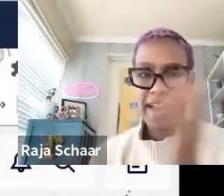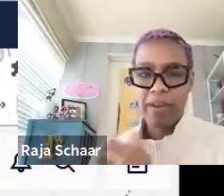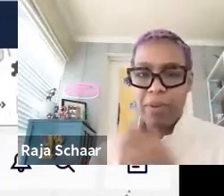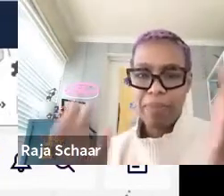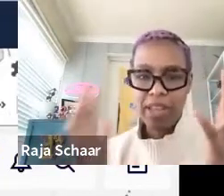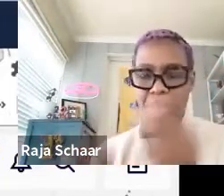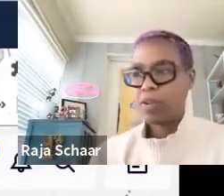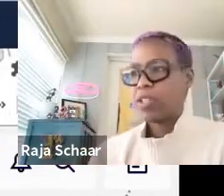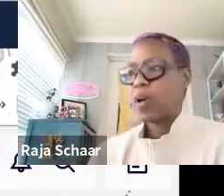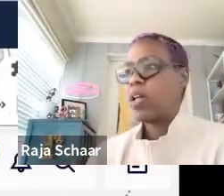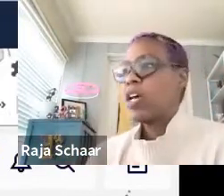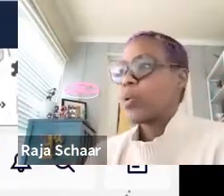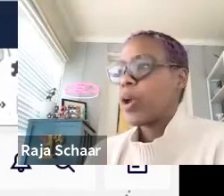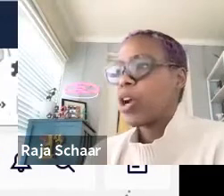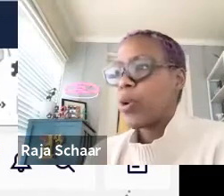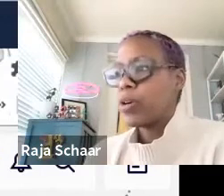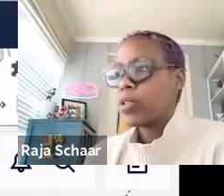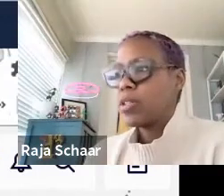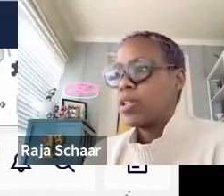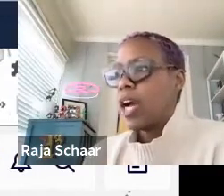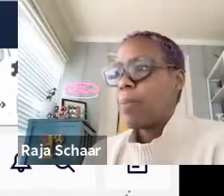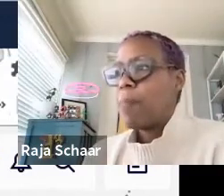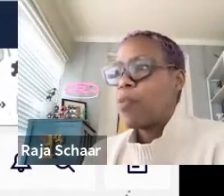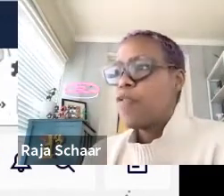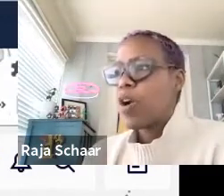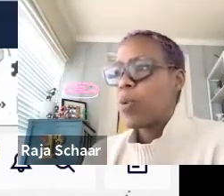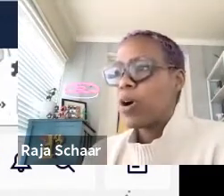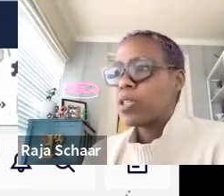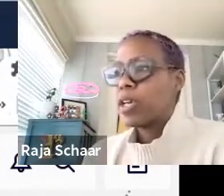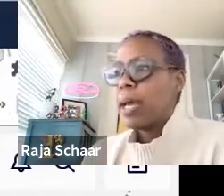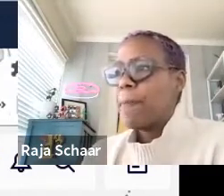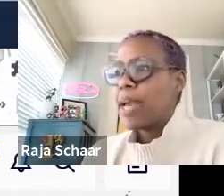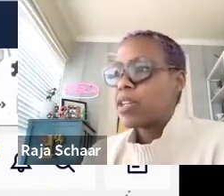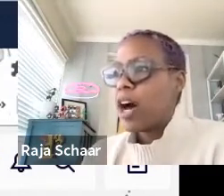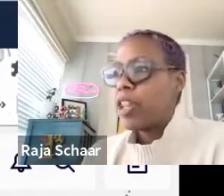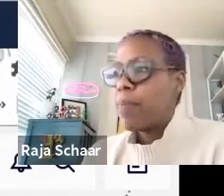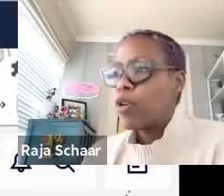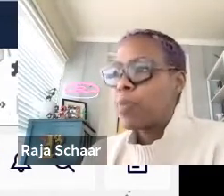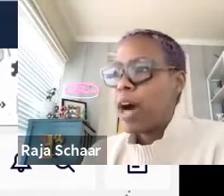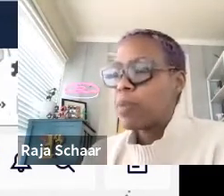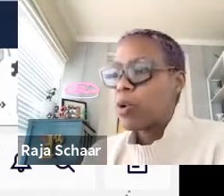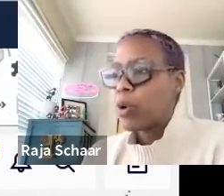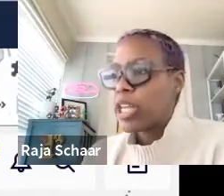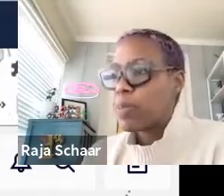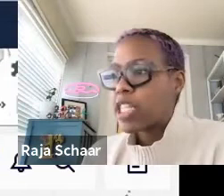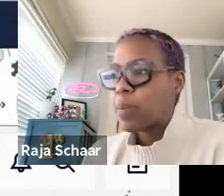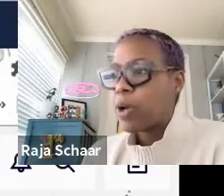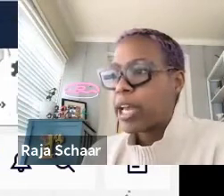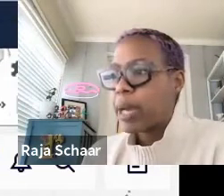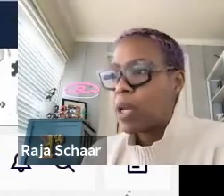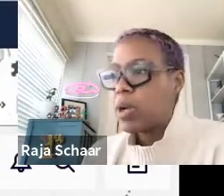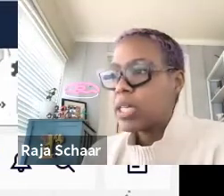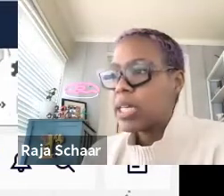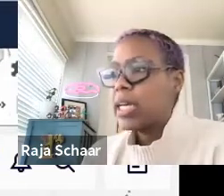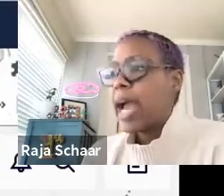It's fine. We can be in the middle as well. So here's our world. I'm going to move our world based on the most possible or least possible